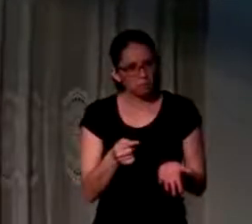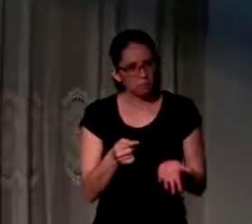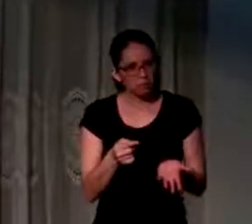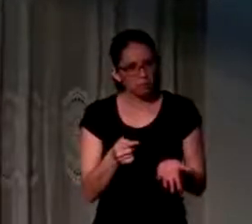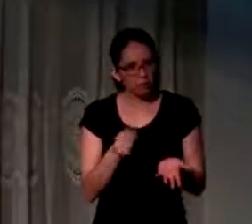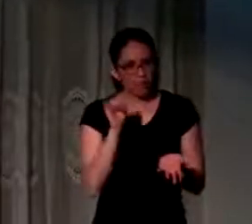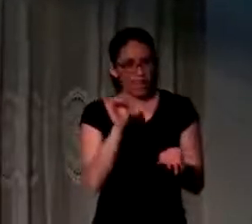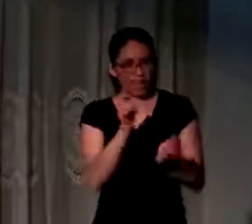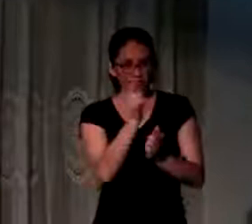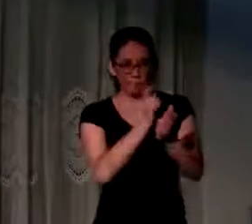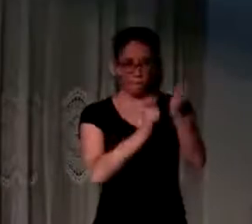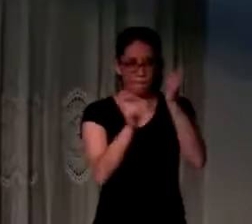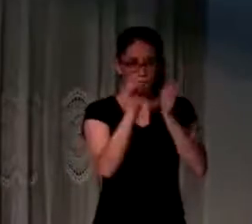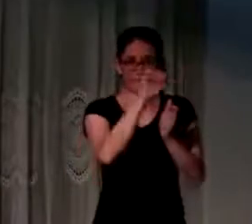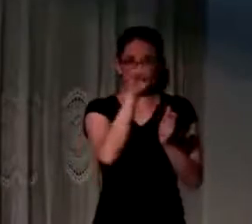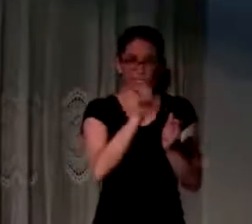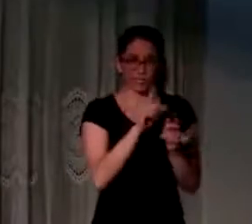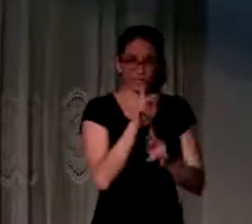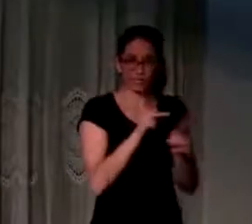That's the great question.